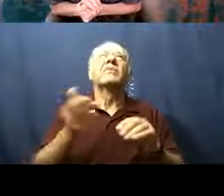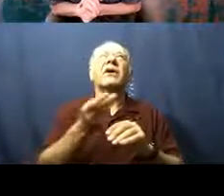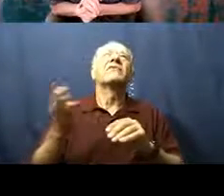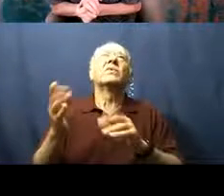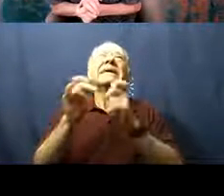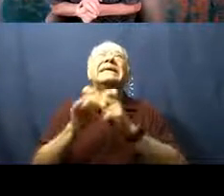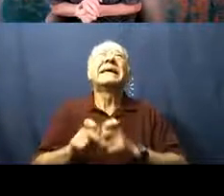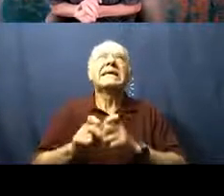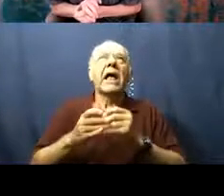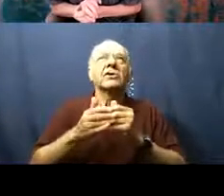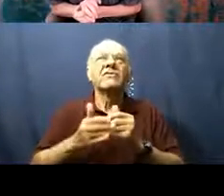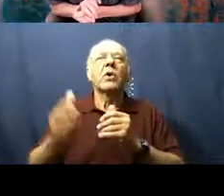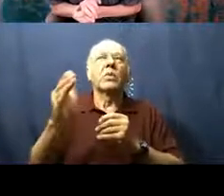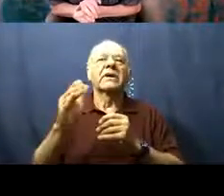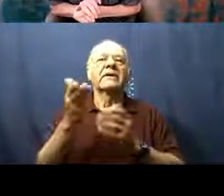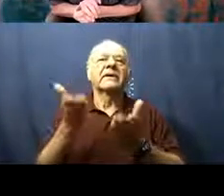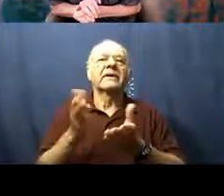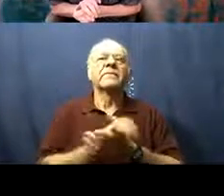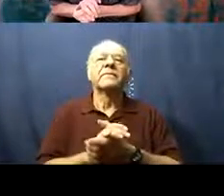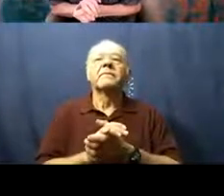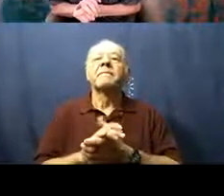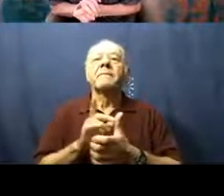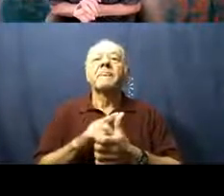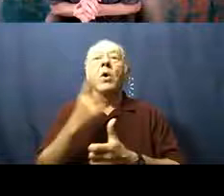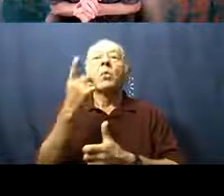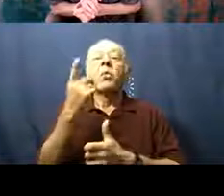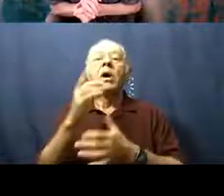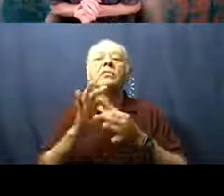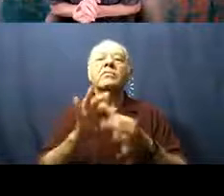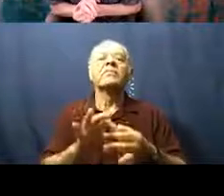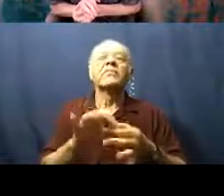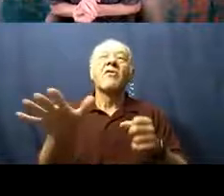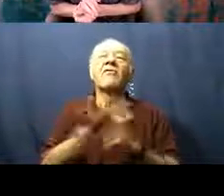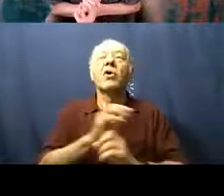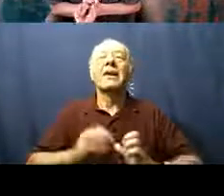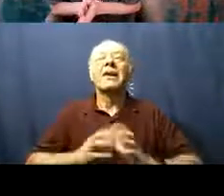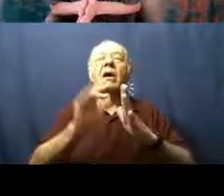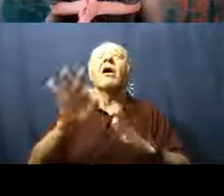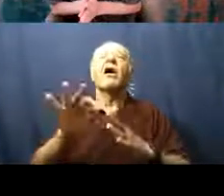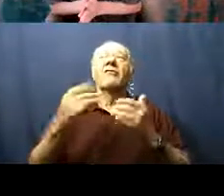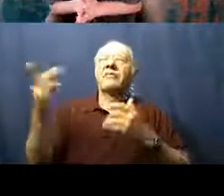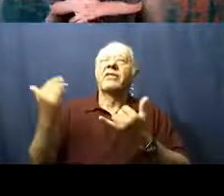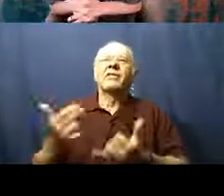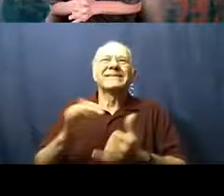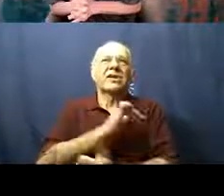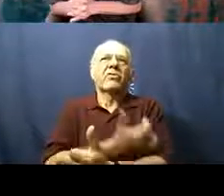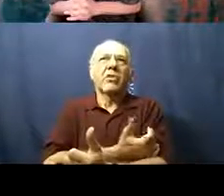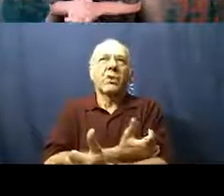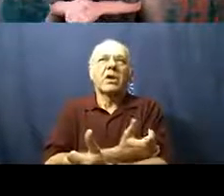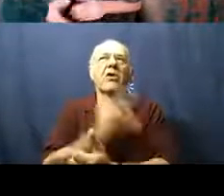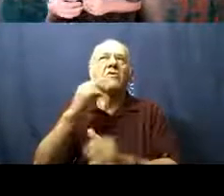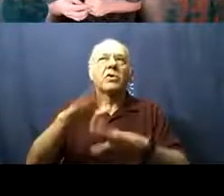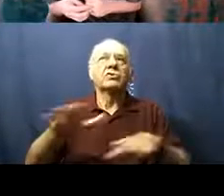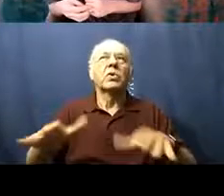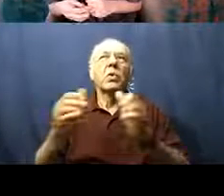details forward here. One around full implementation of an existing authority for children